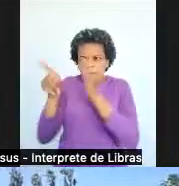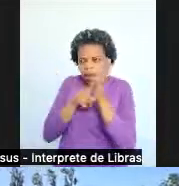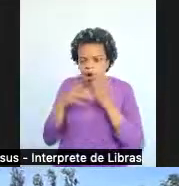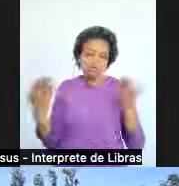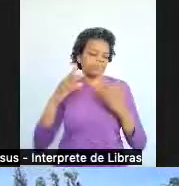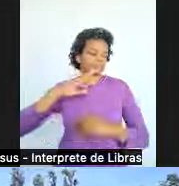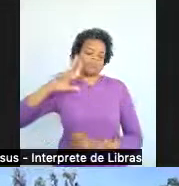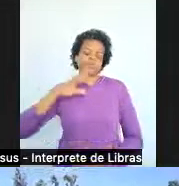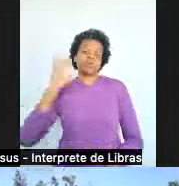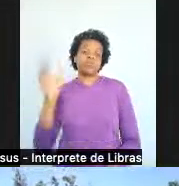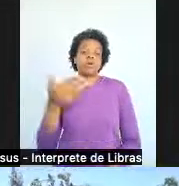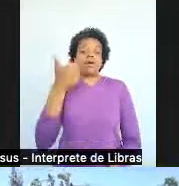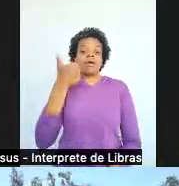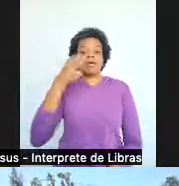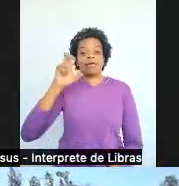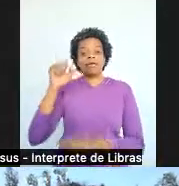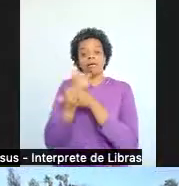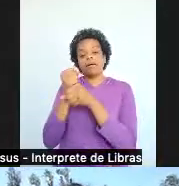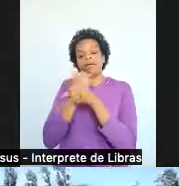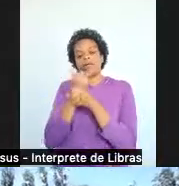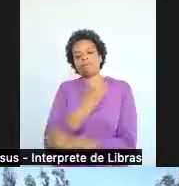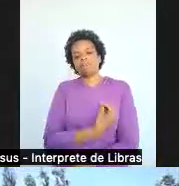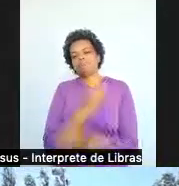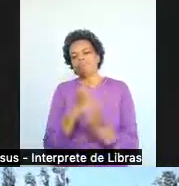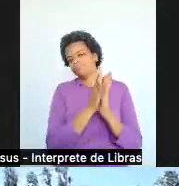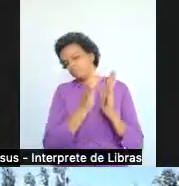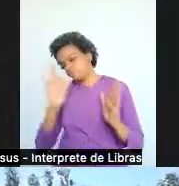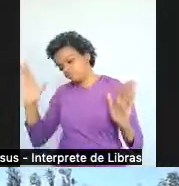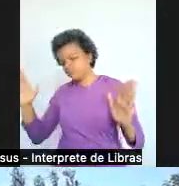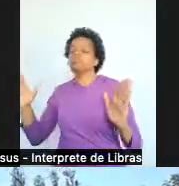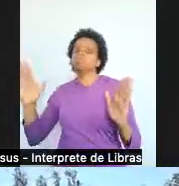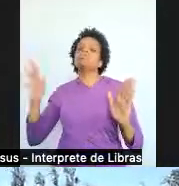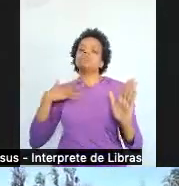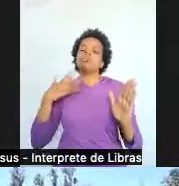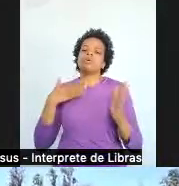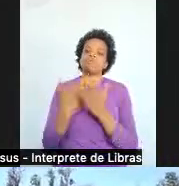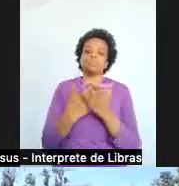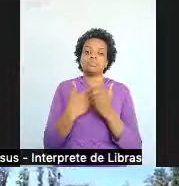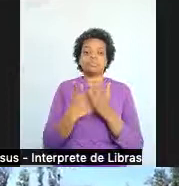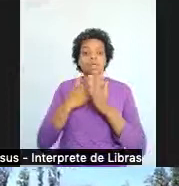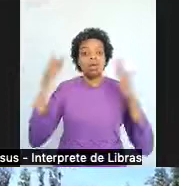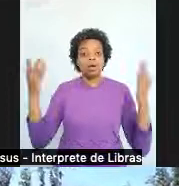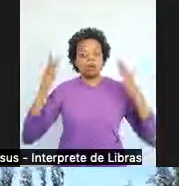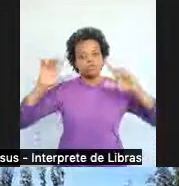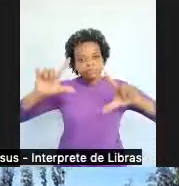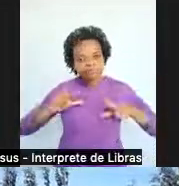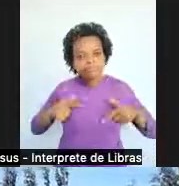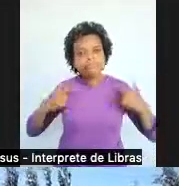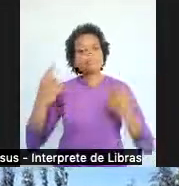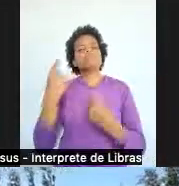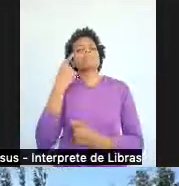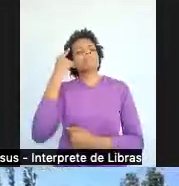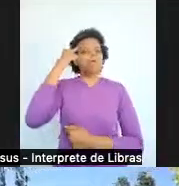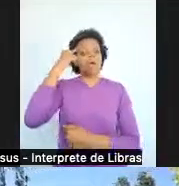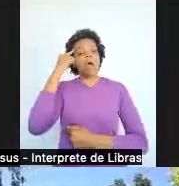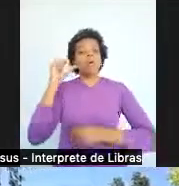15 years old now. And ahead of us, it can see it will have the